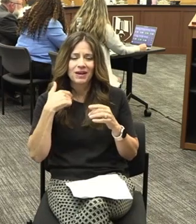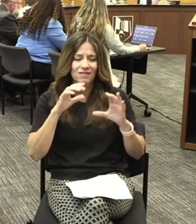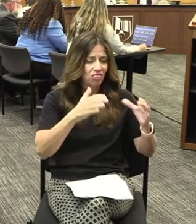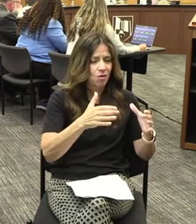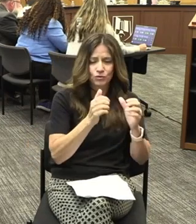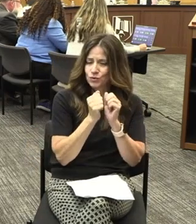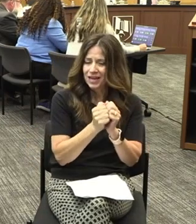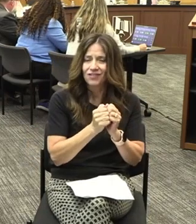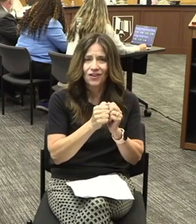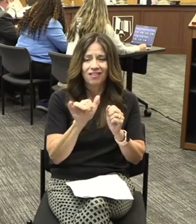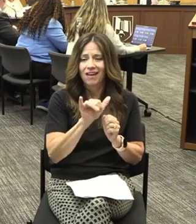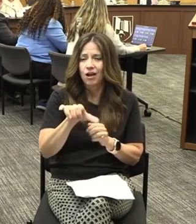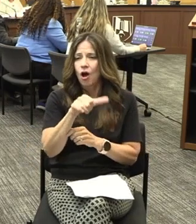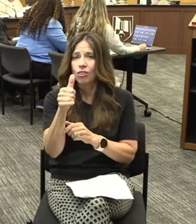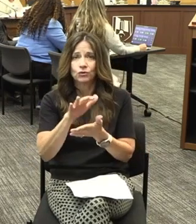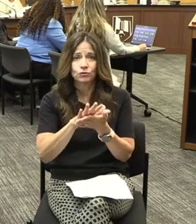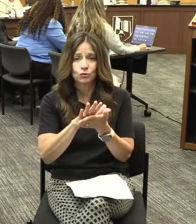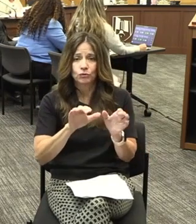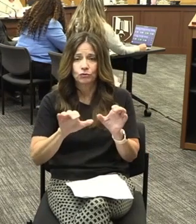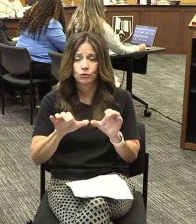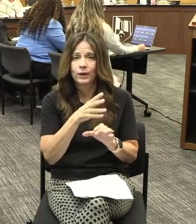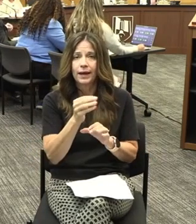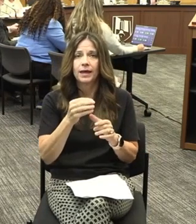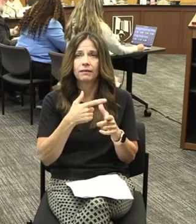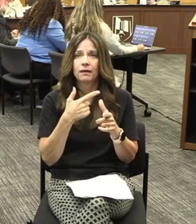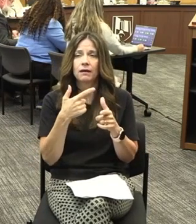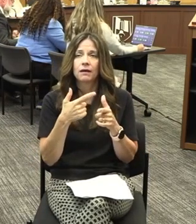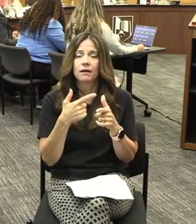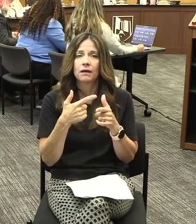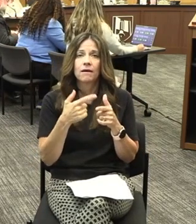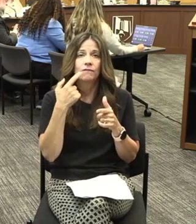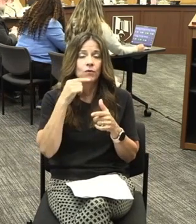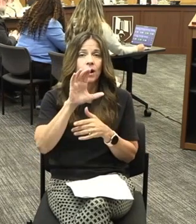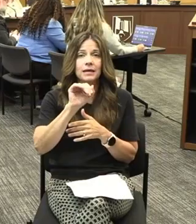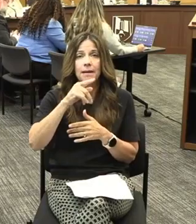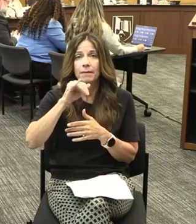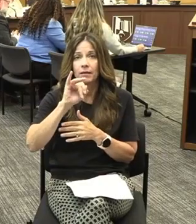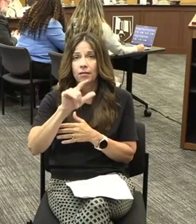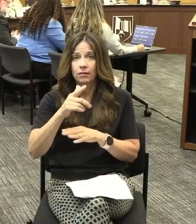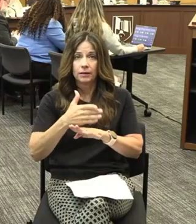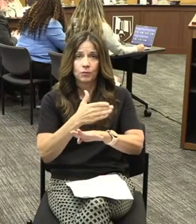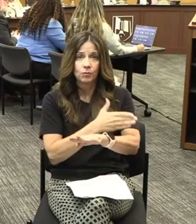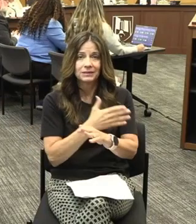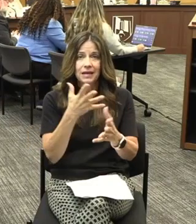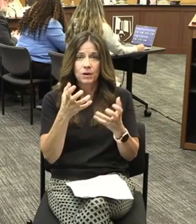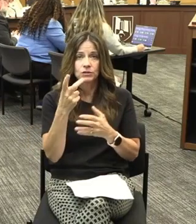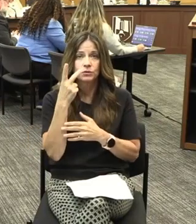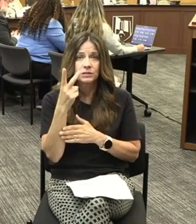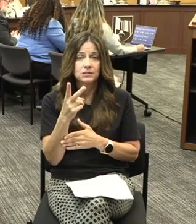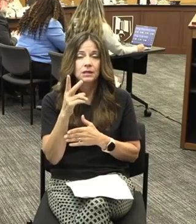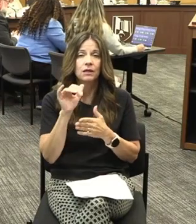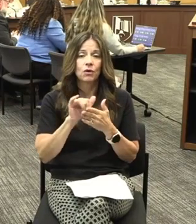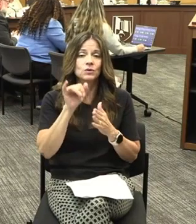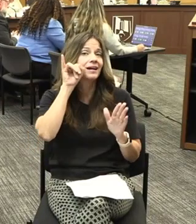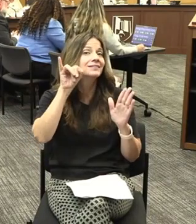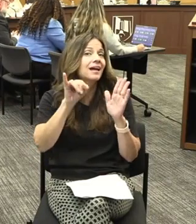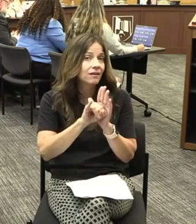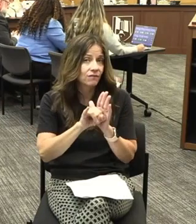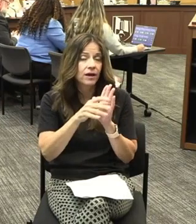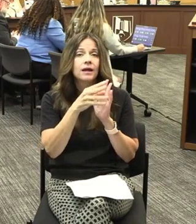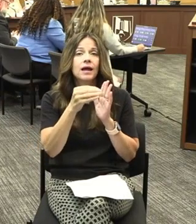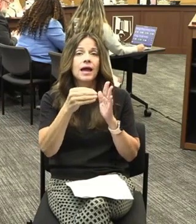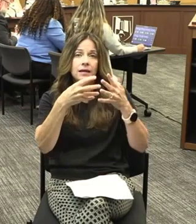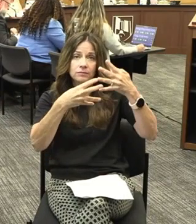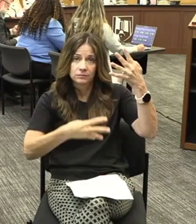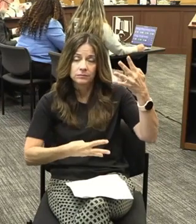the other schools do. And then as far as the capital improvements, I would like to see those identified and